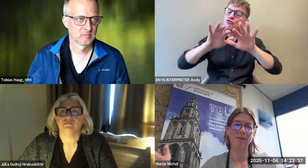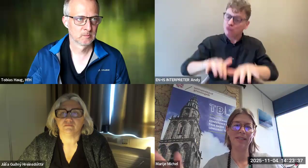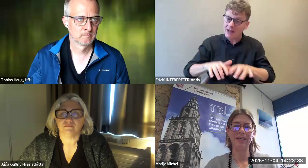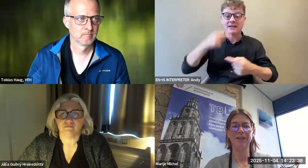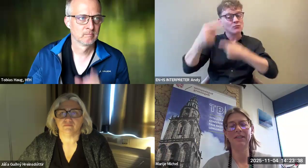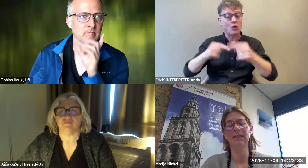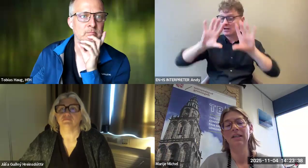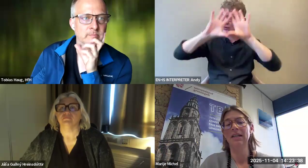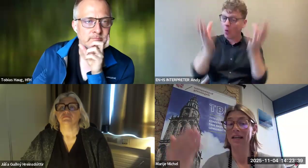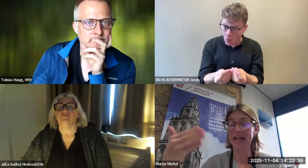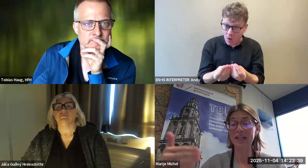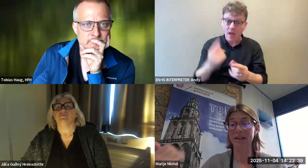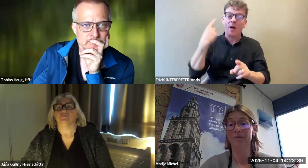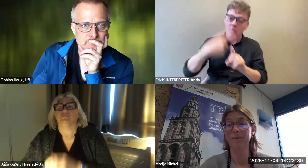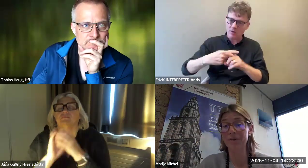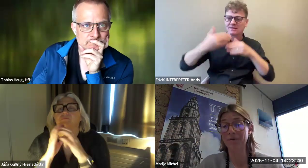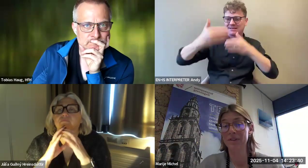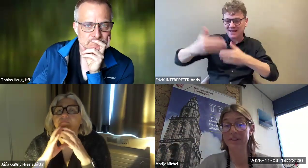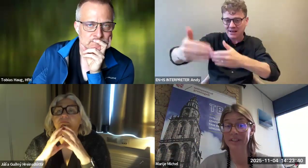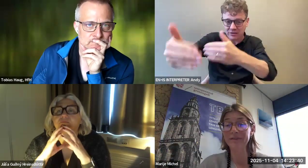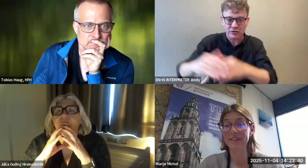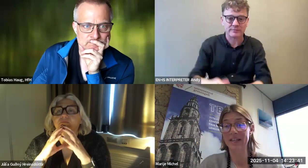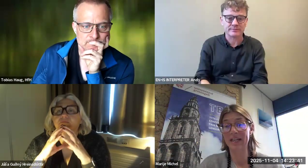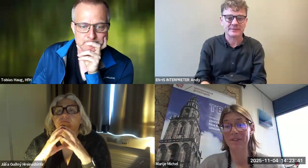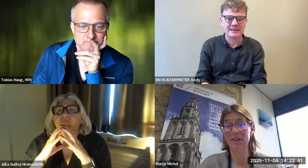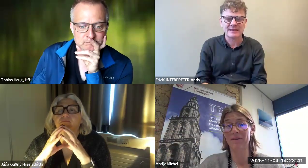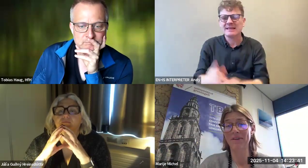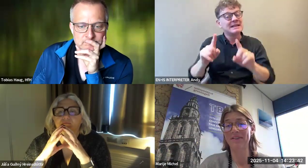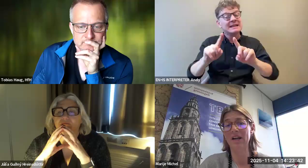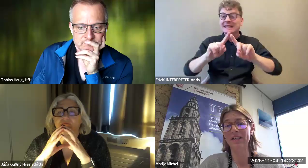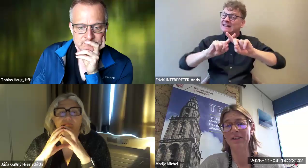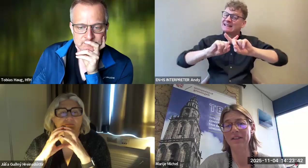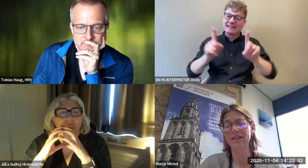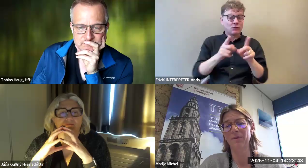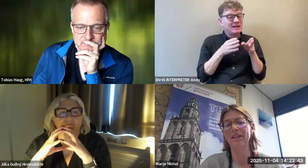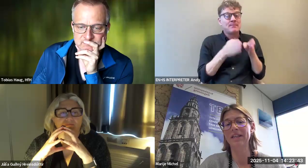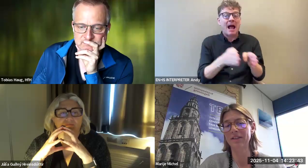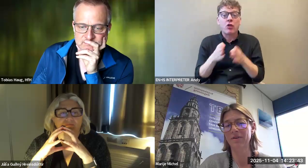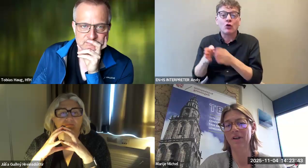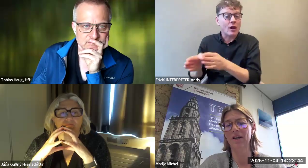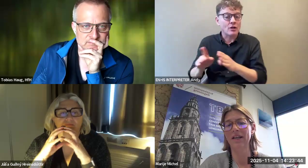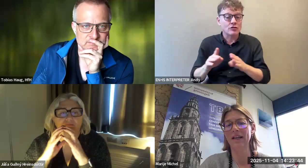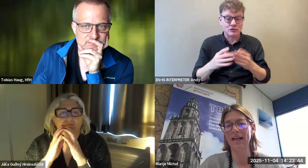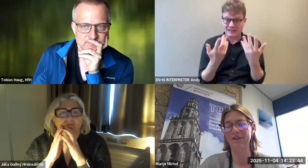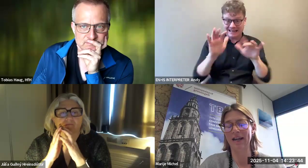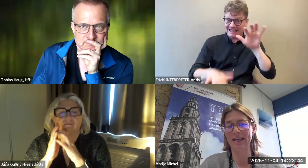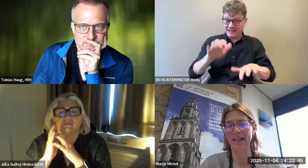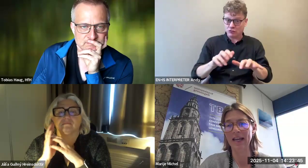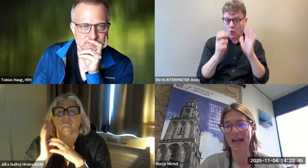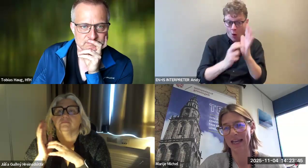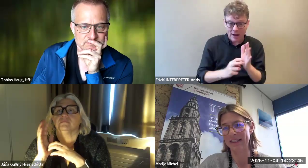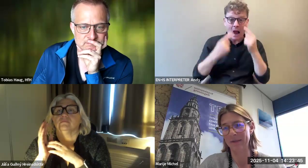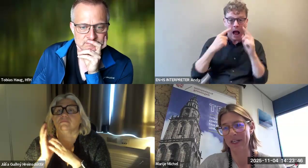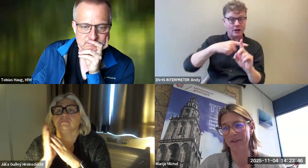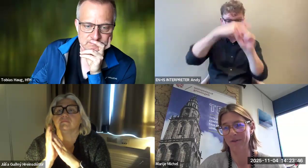also throughout stages. Again, we used the different types of methodology. So we had keystroke logging, eye